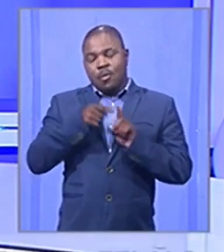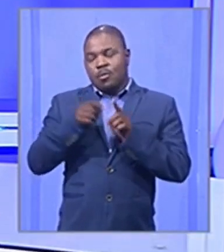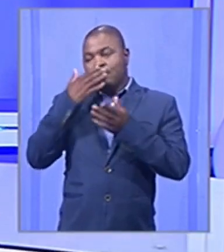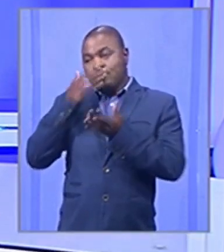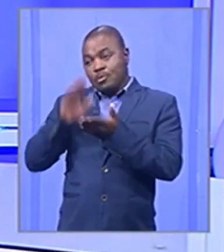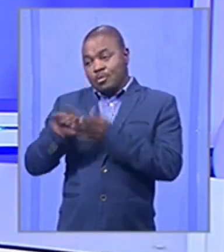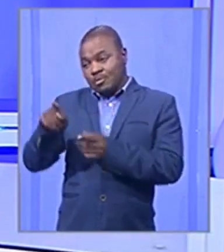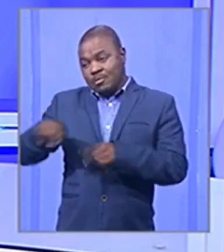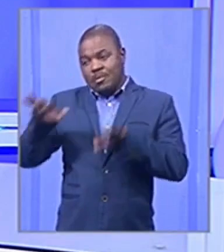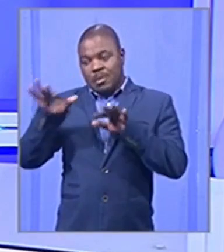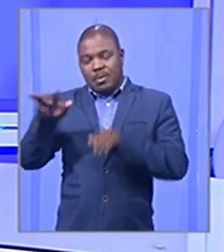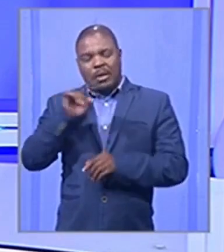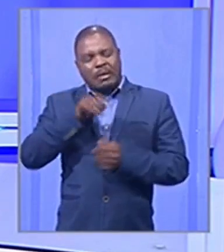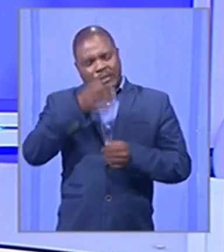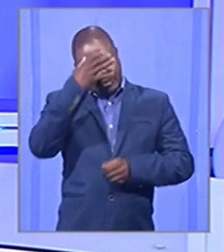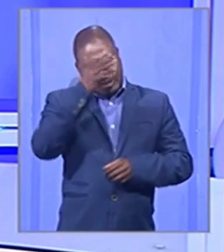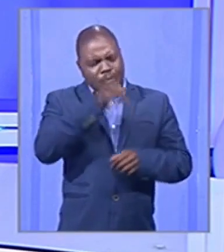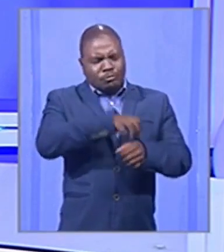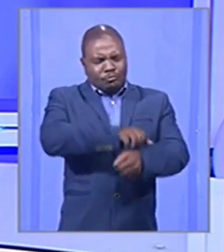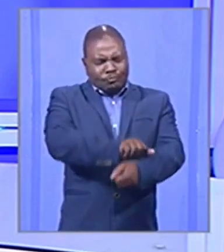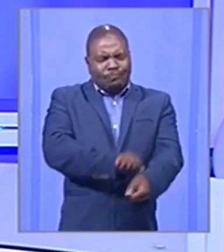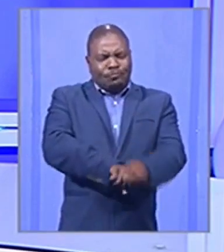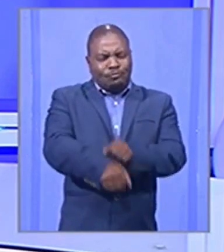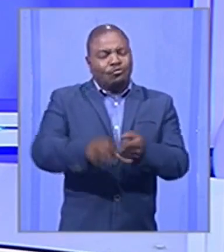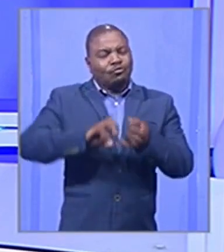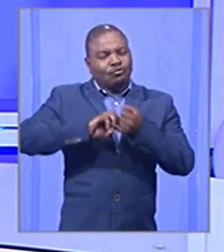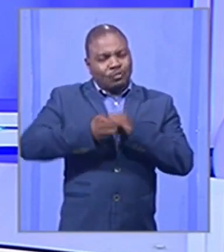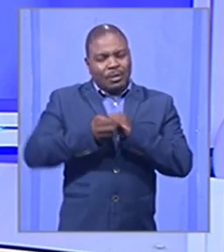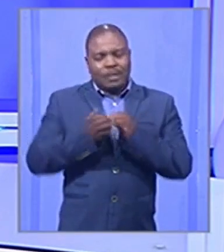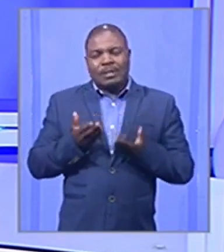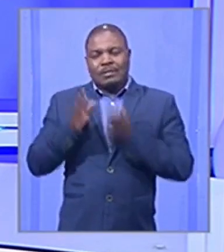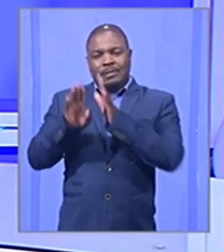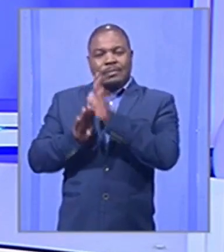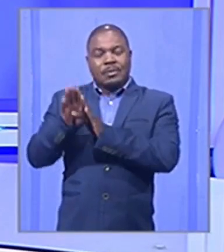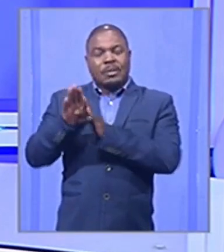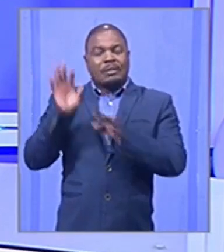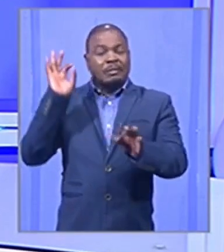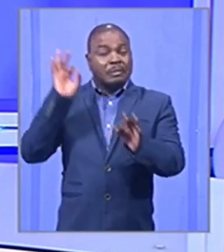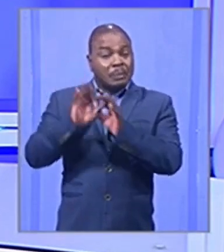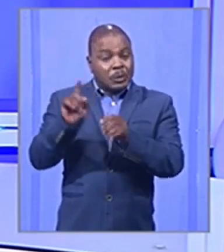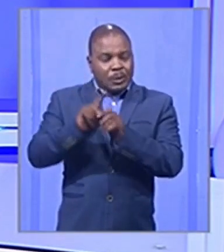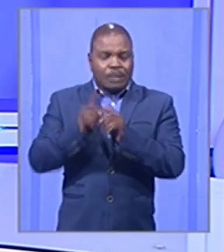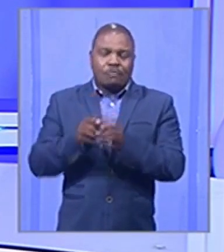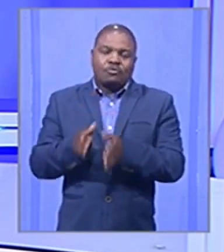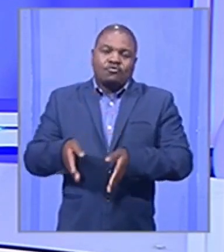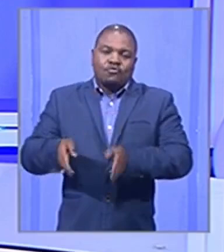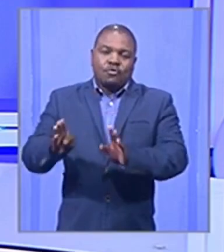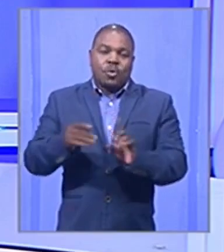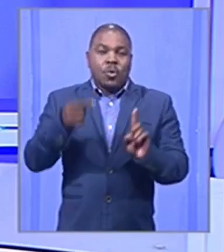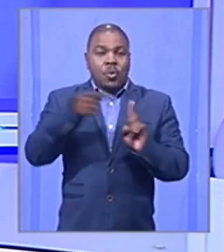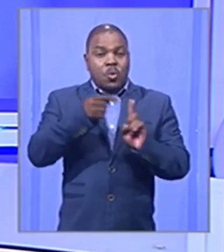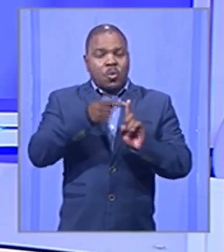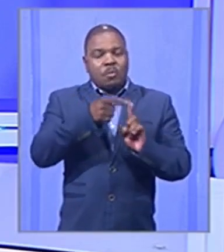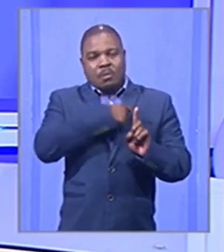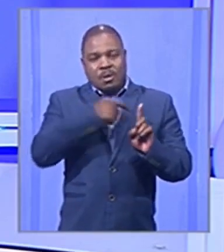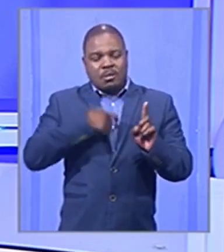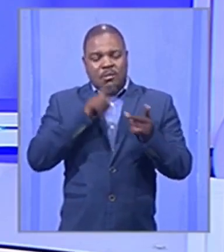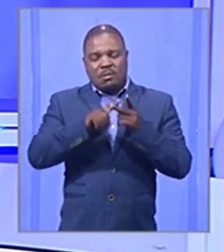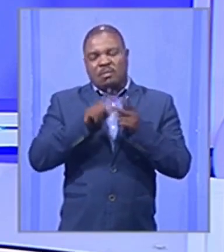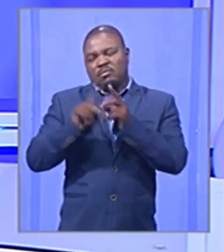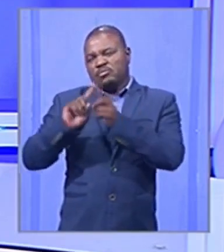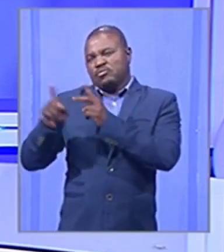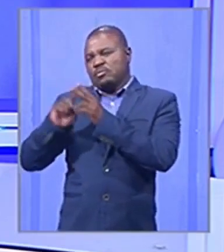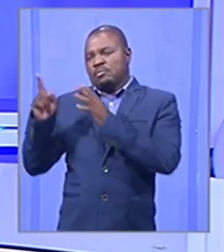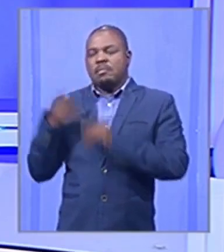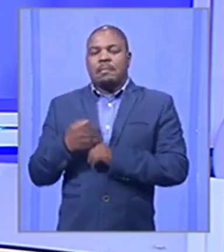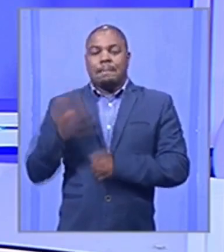go tokafatsa ditirelo, segolo thata ditsela kwa kgaolong eo. Moporesidente yo neng a patilwe ke ditona di le mmalwa